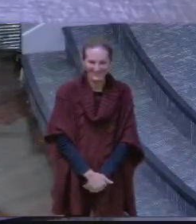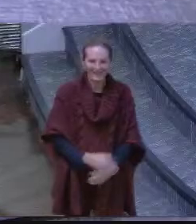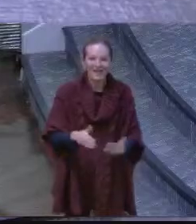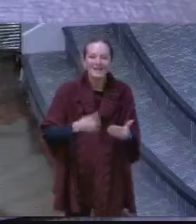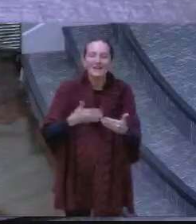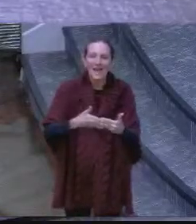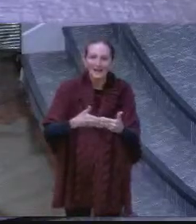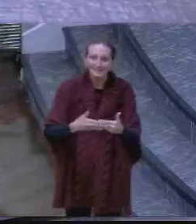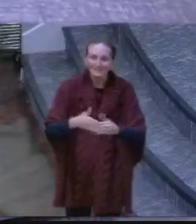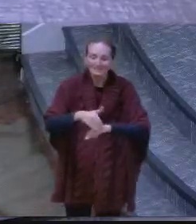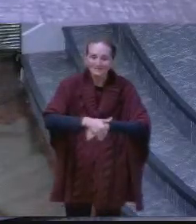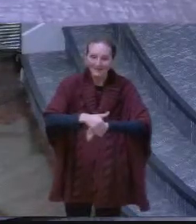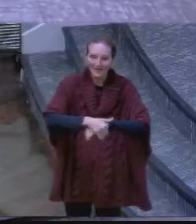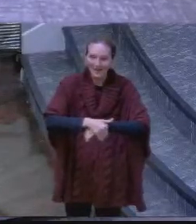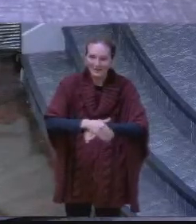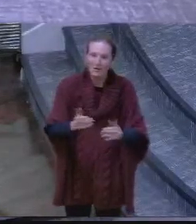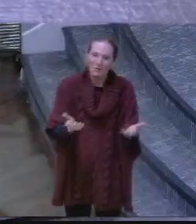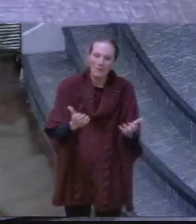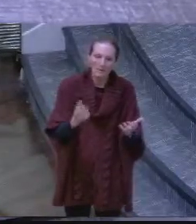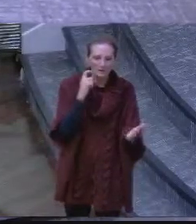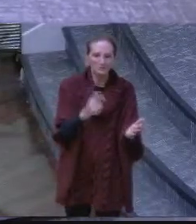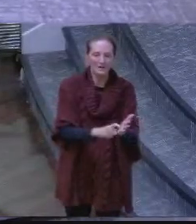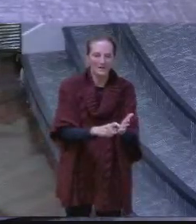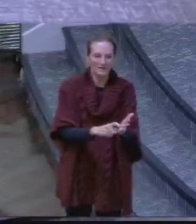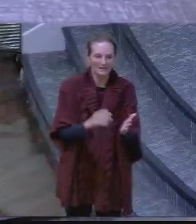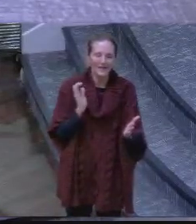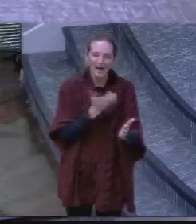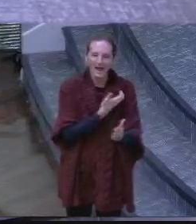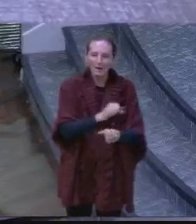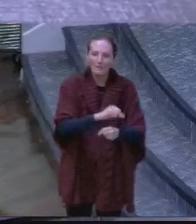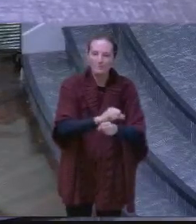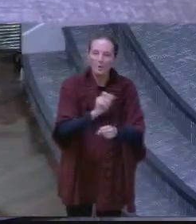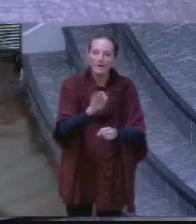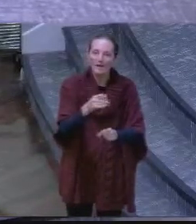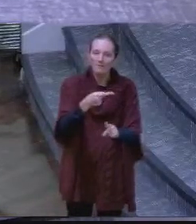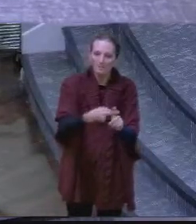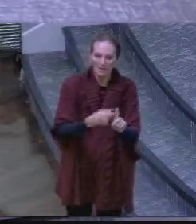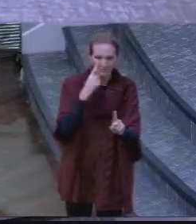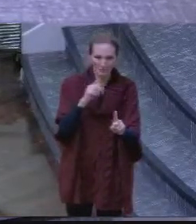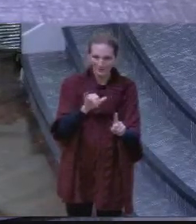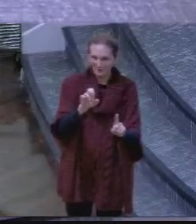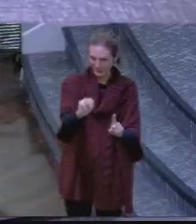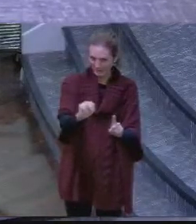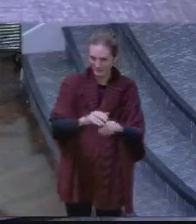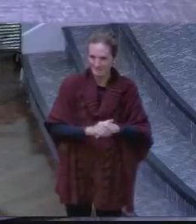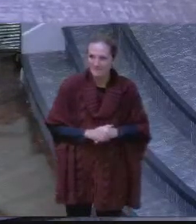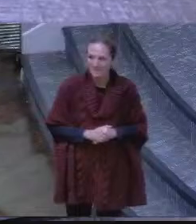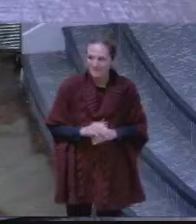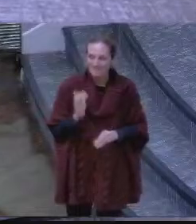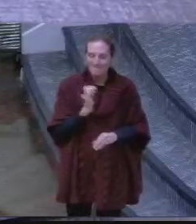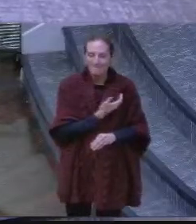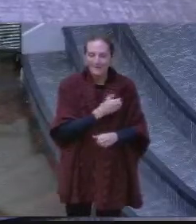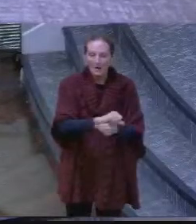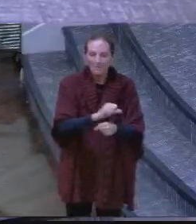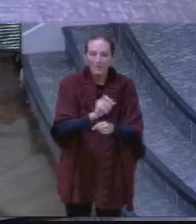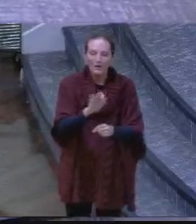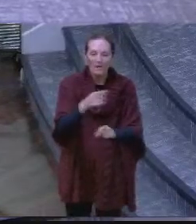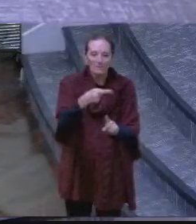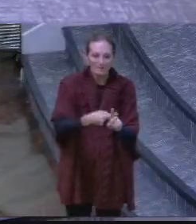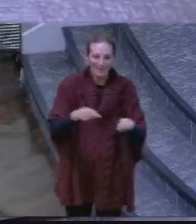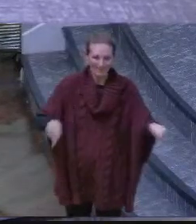Next tonight, we'd like to recognize our Employee of the Month for January. Our Employee of the Month this